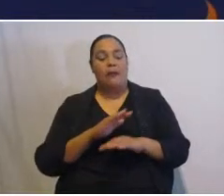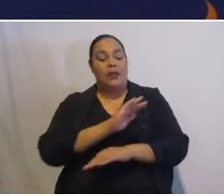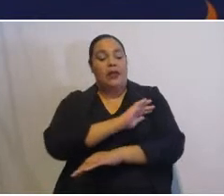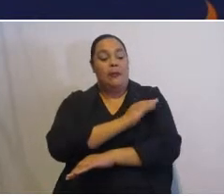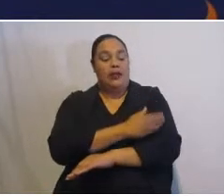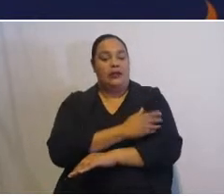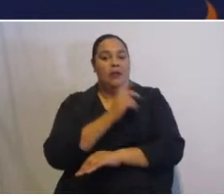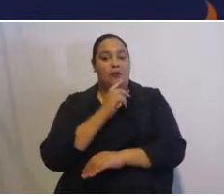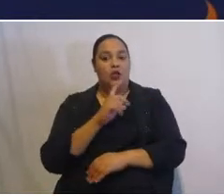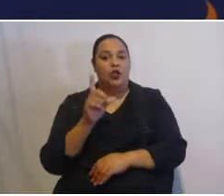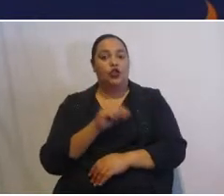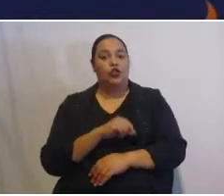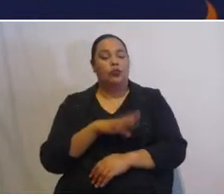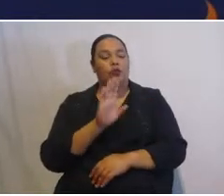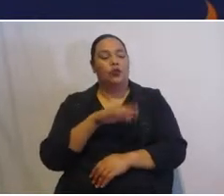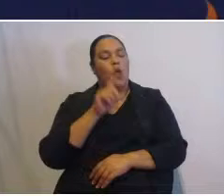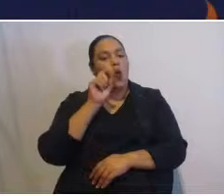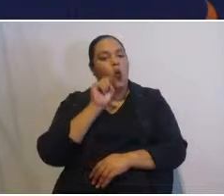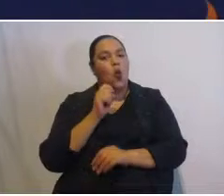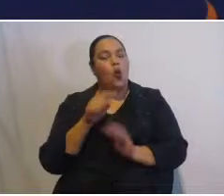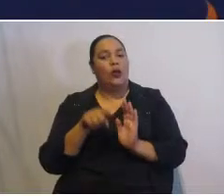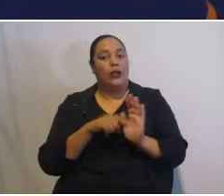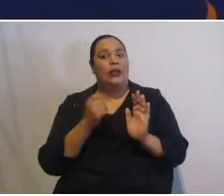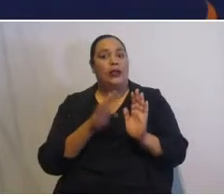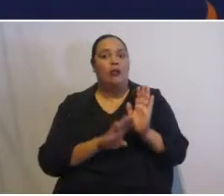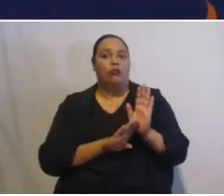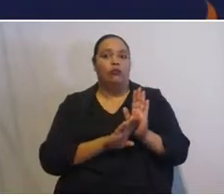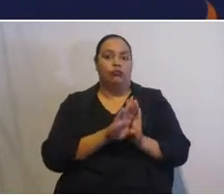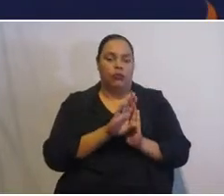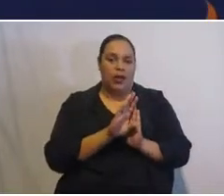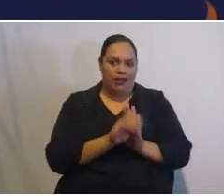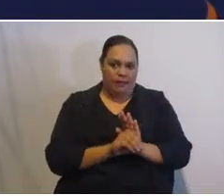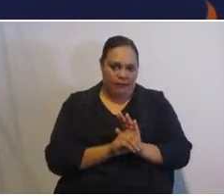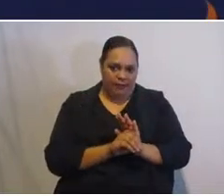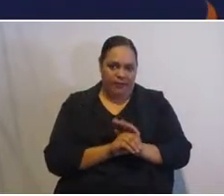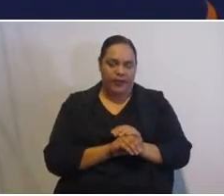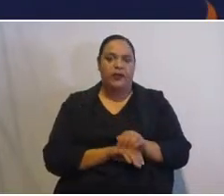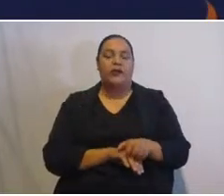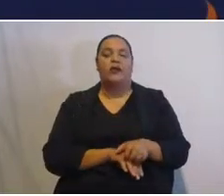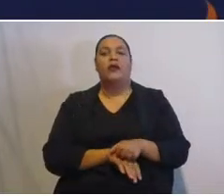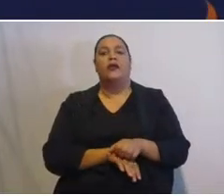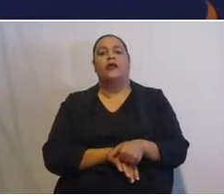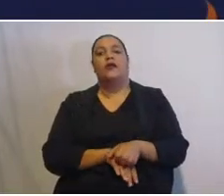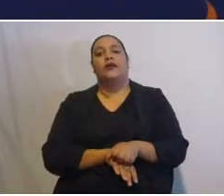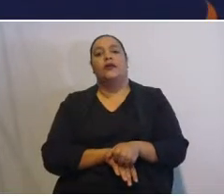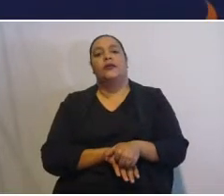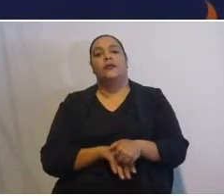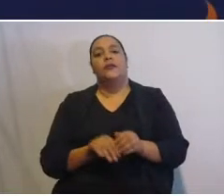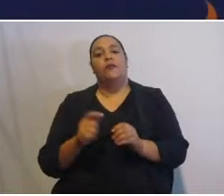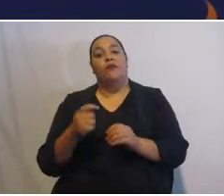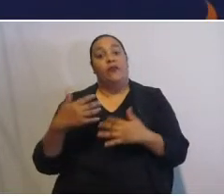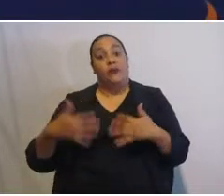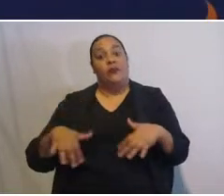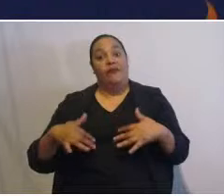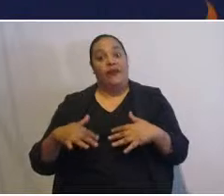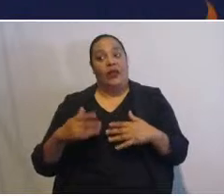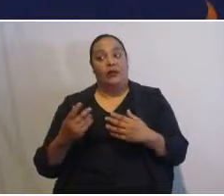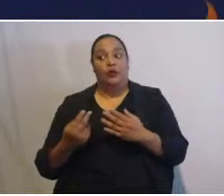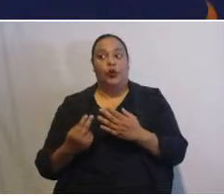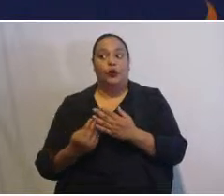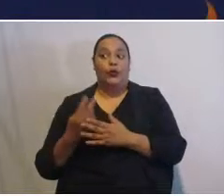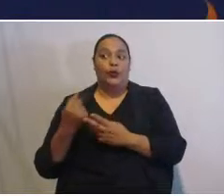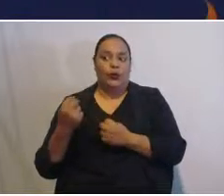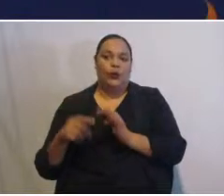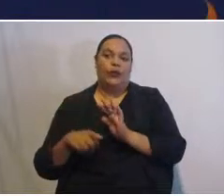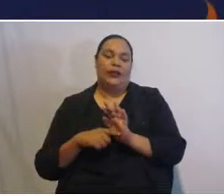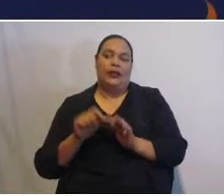the cheap old debt is maturing and the more expensive newer debt